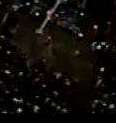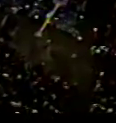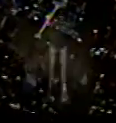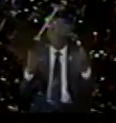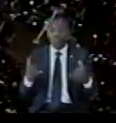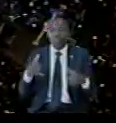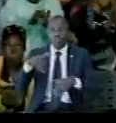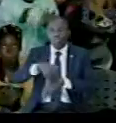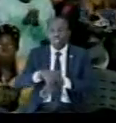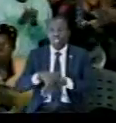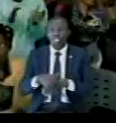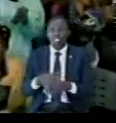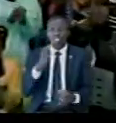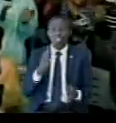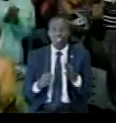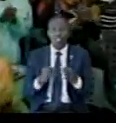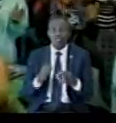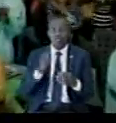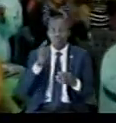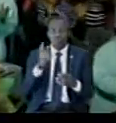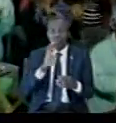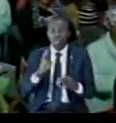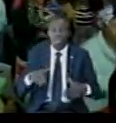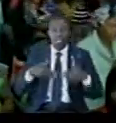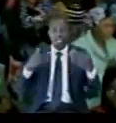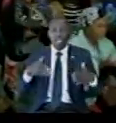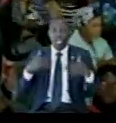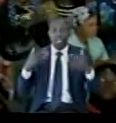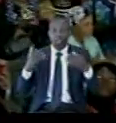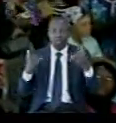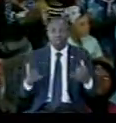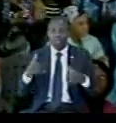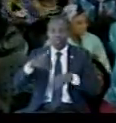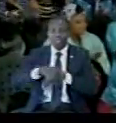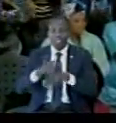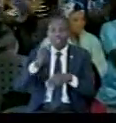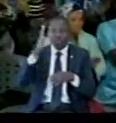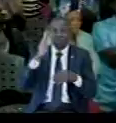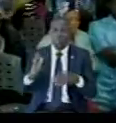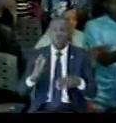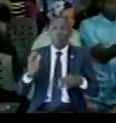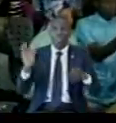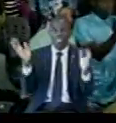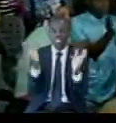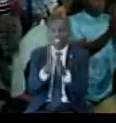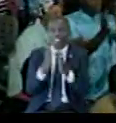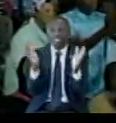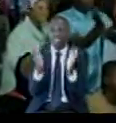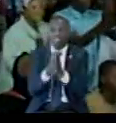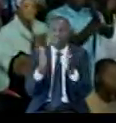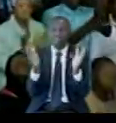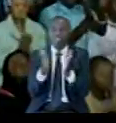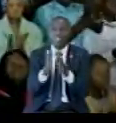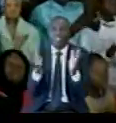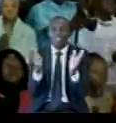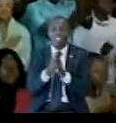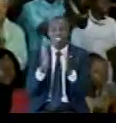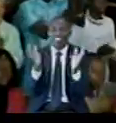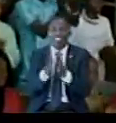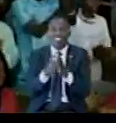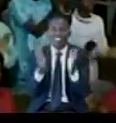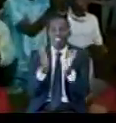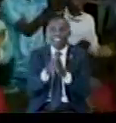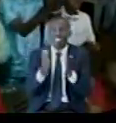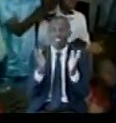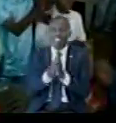If you're as excited as I'm excited here tonight, you will jam your hands together for Jesus.